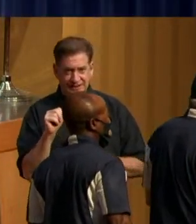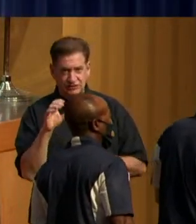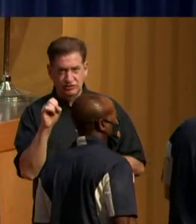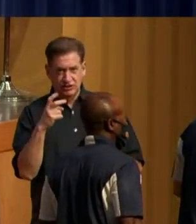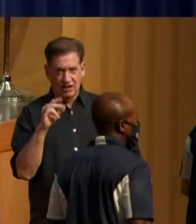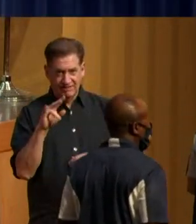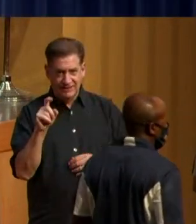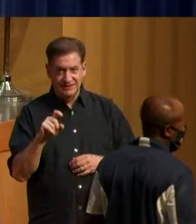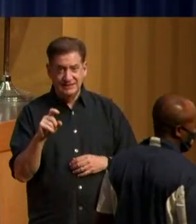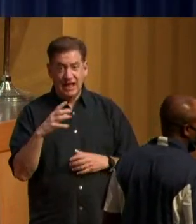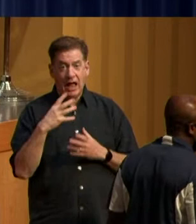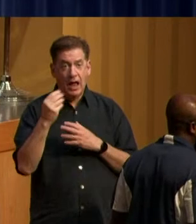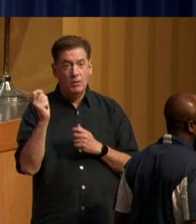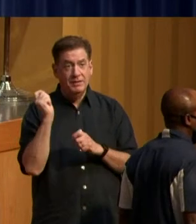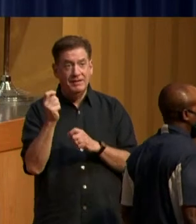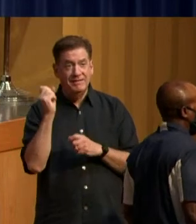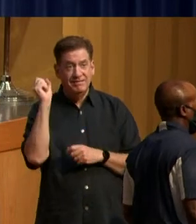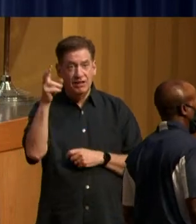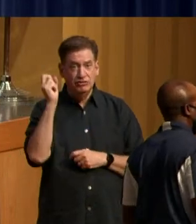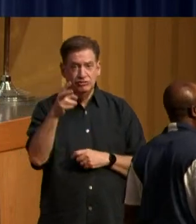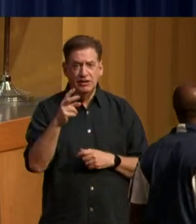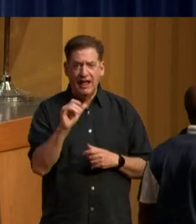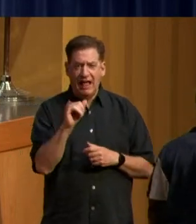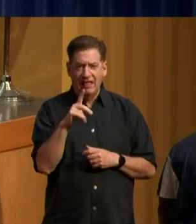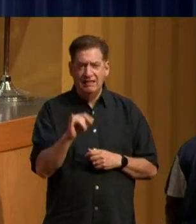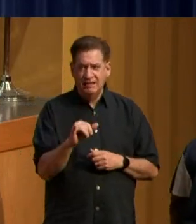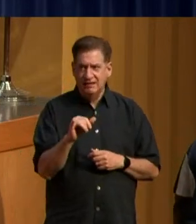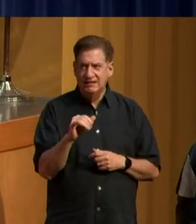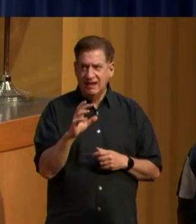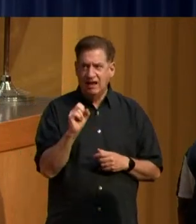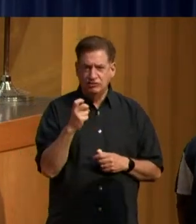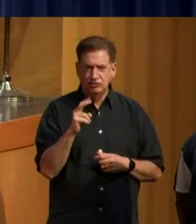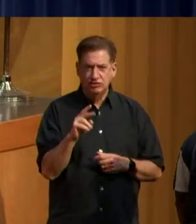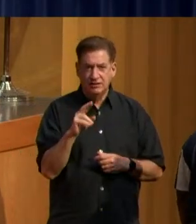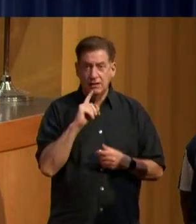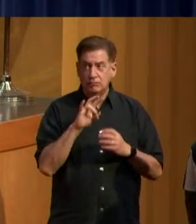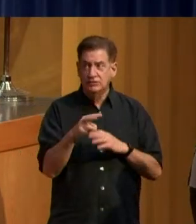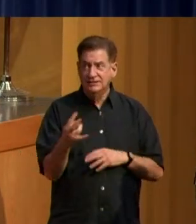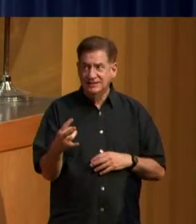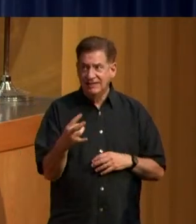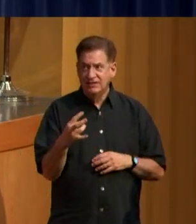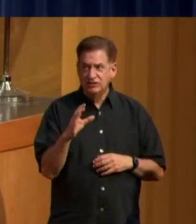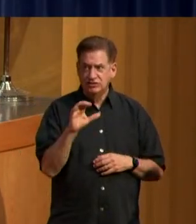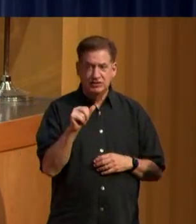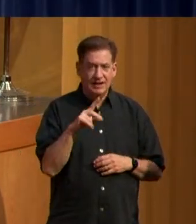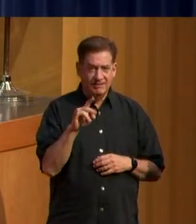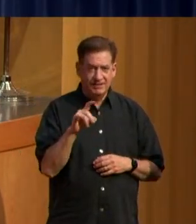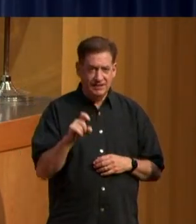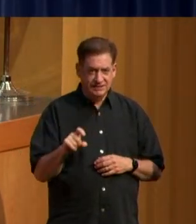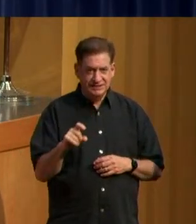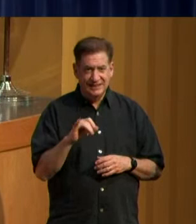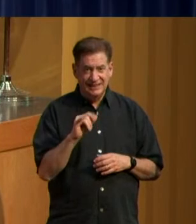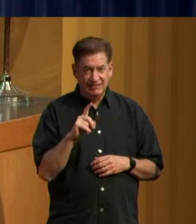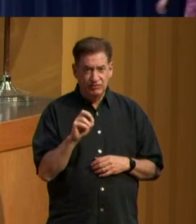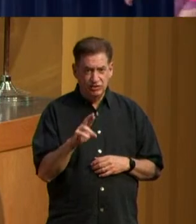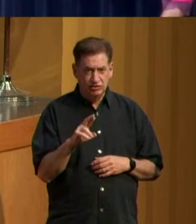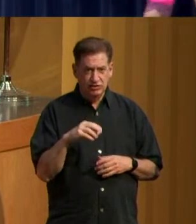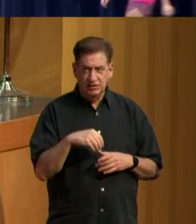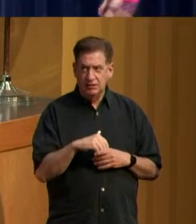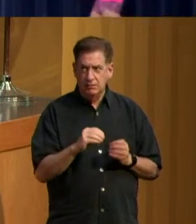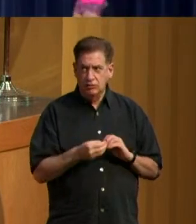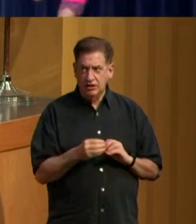Outfielder number 6, Allie Ashner. Infielder number 7, Veronica Chavez. Infielder number 8,